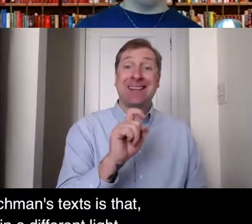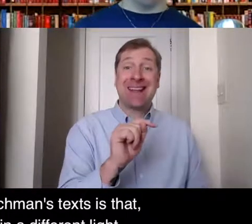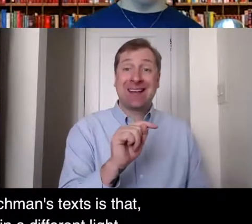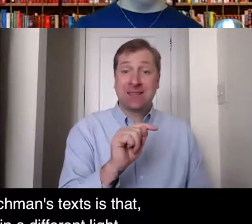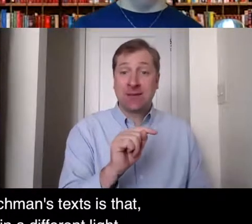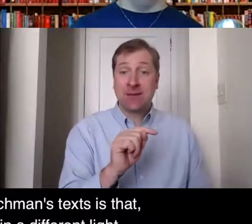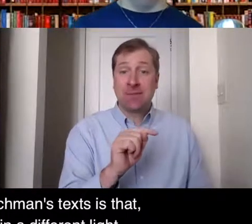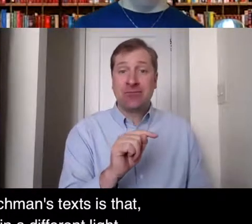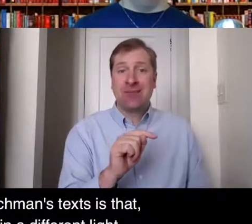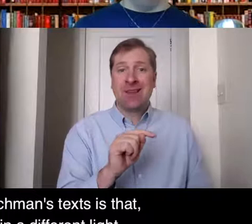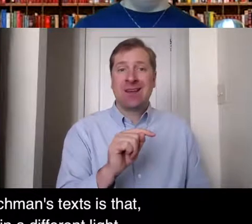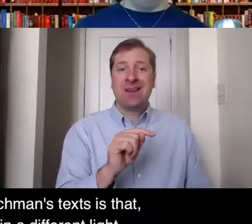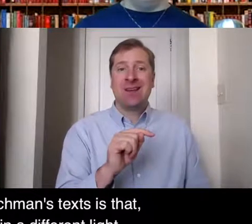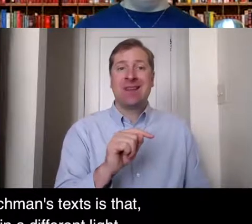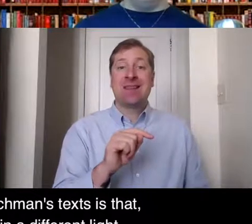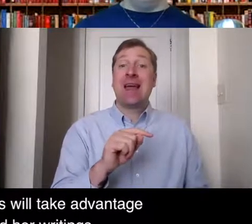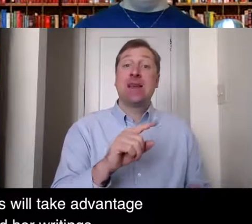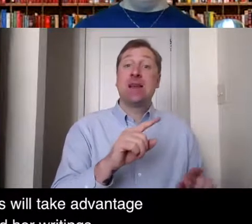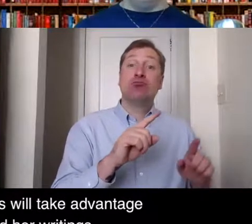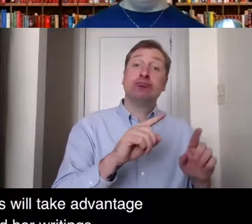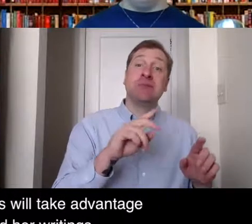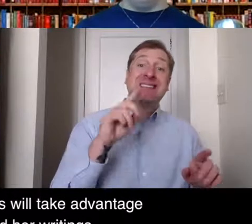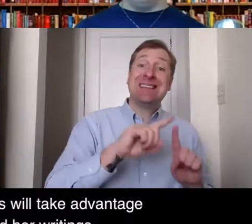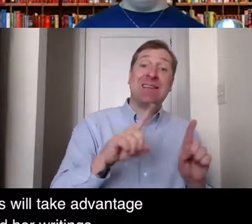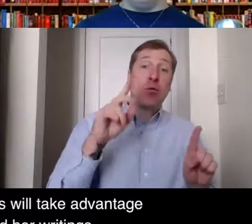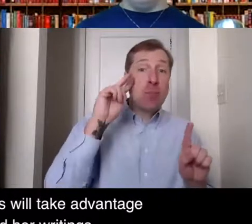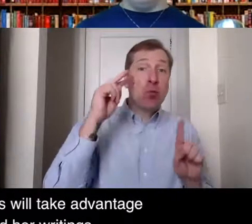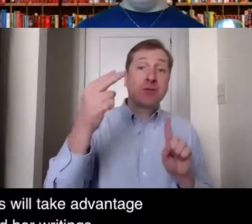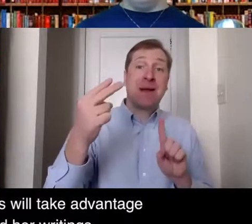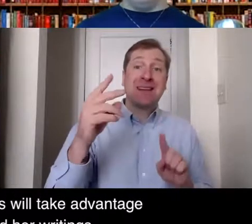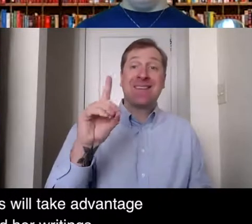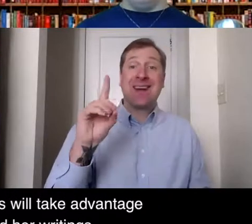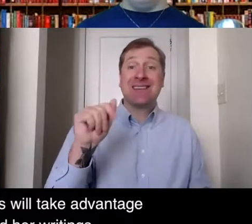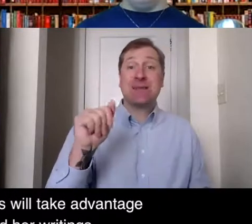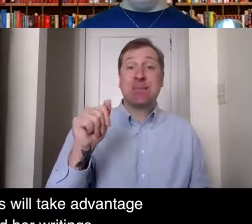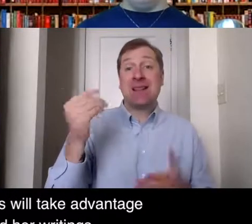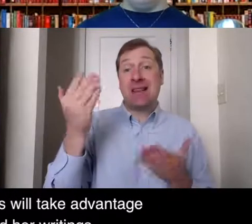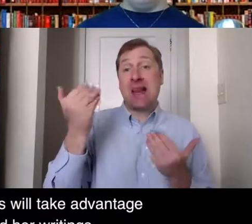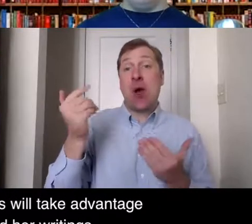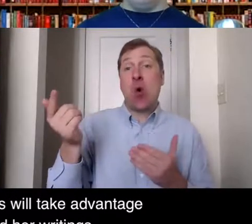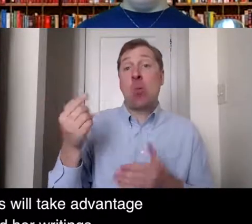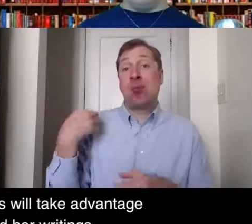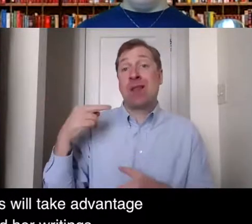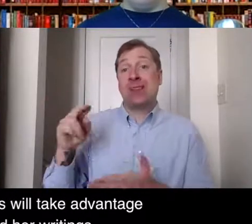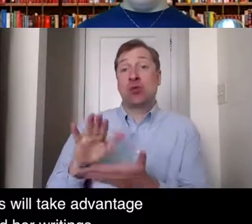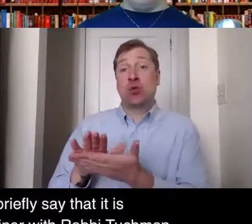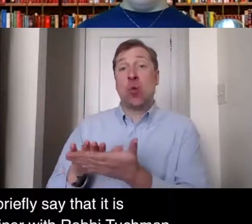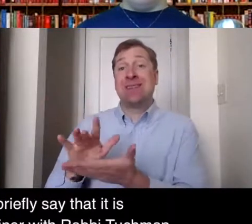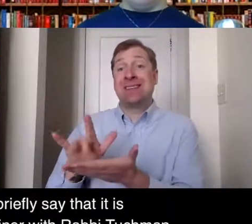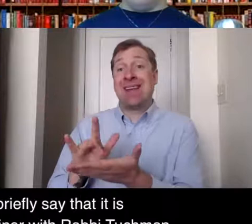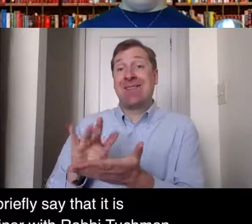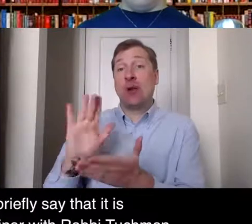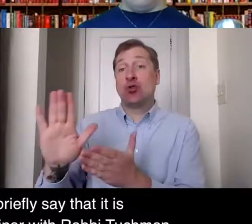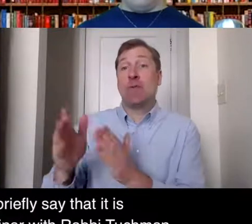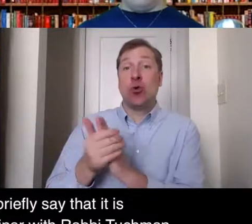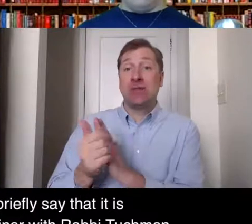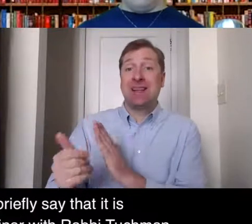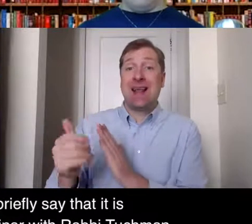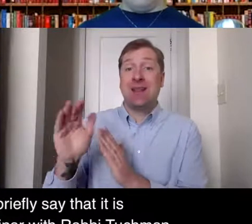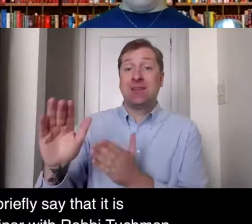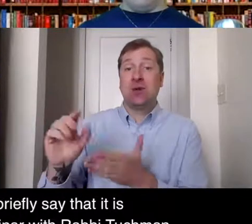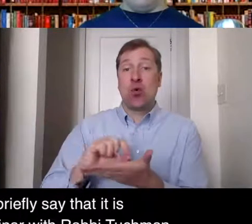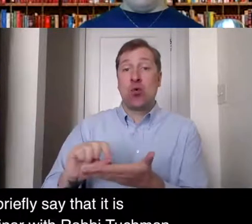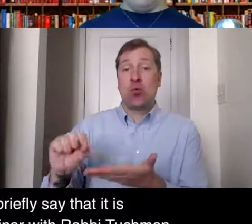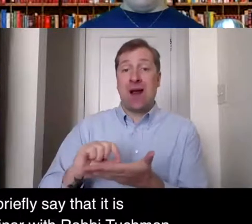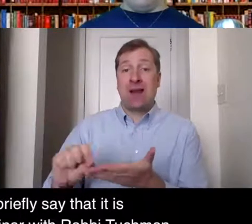it paints disability in a different light, and I hope seminaries will take advantage of her skills and her writings. And I just want to